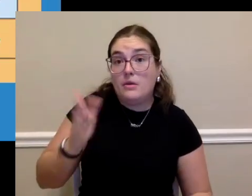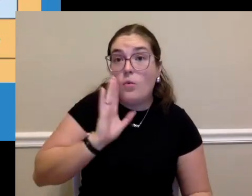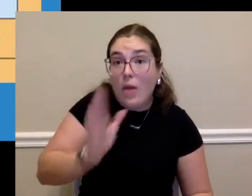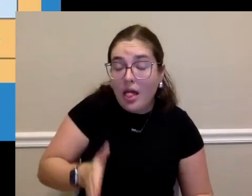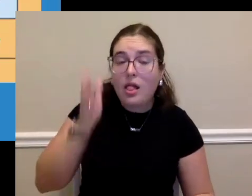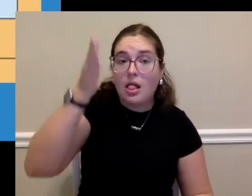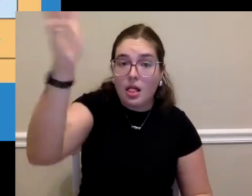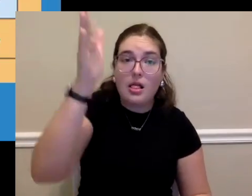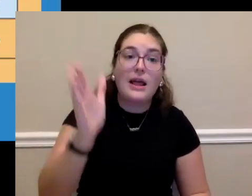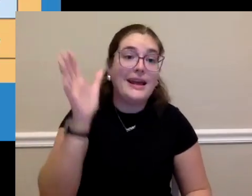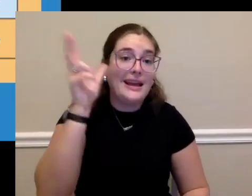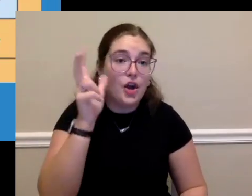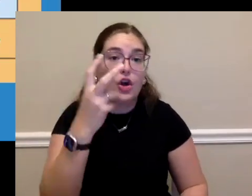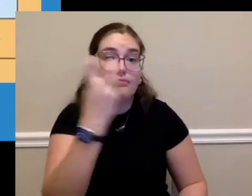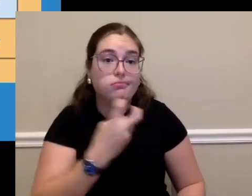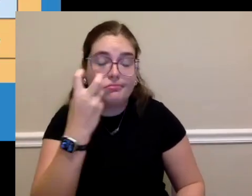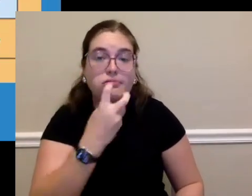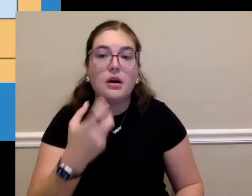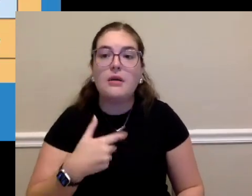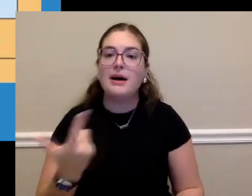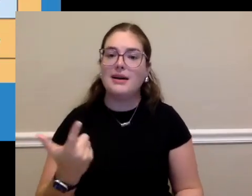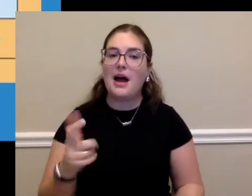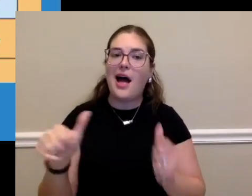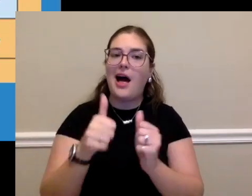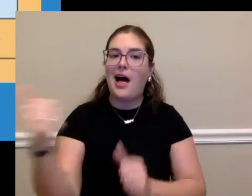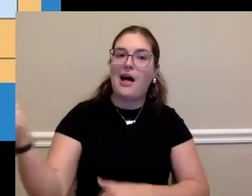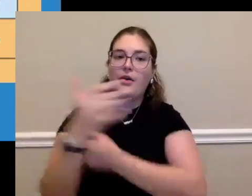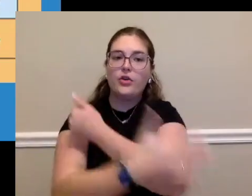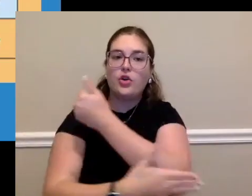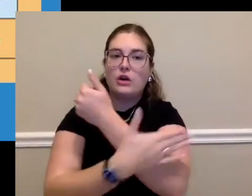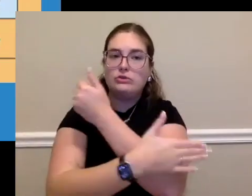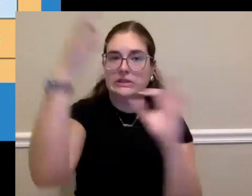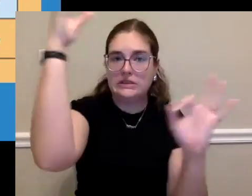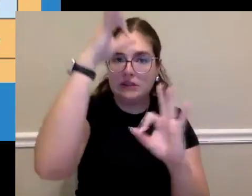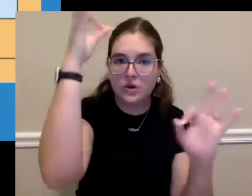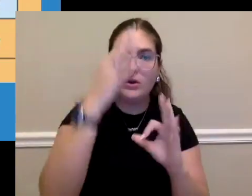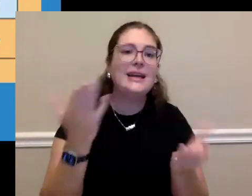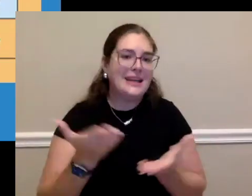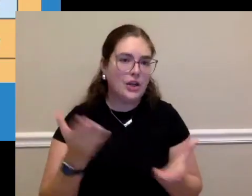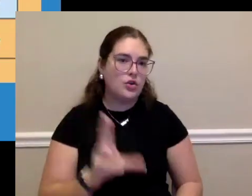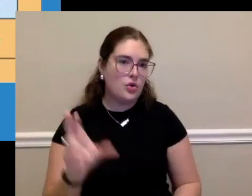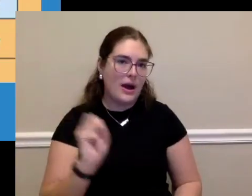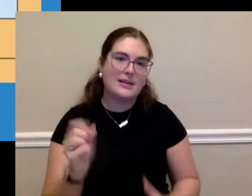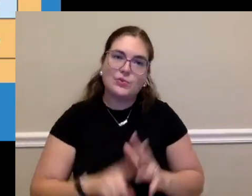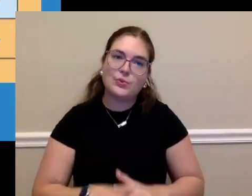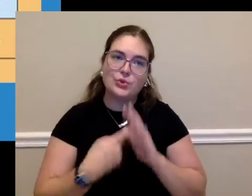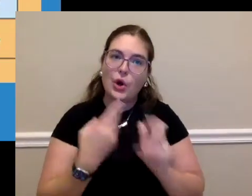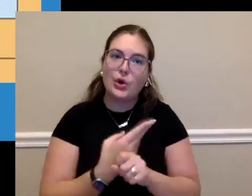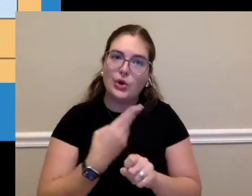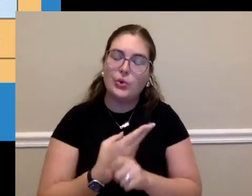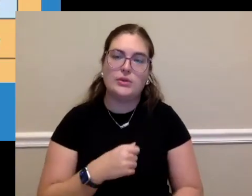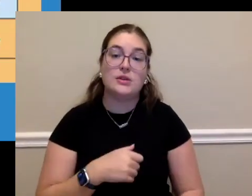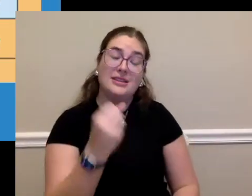think it's actively known in other countries, right? Maybe in the US, we're beginning to use those terms. Well, this Okay. is